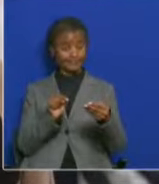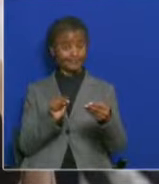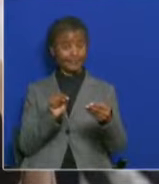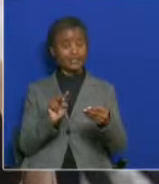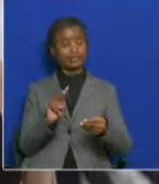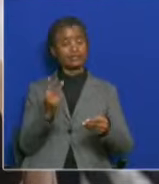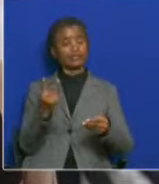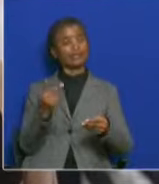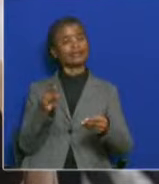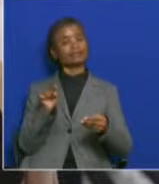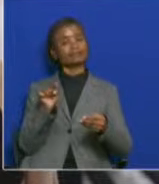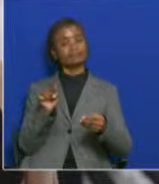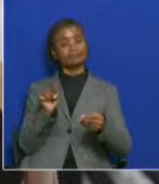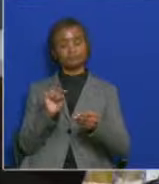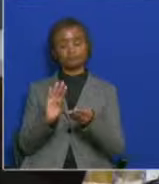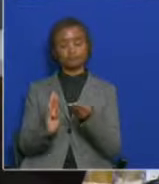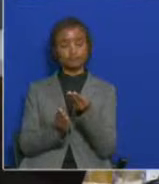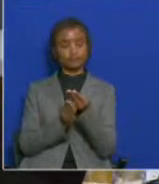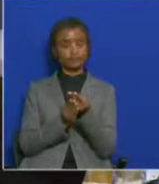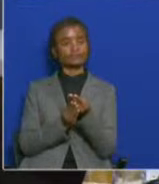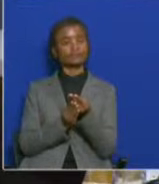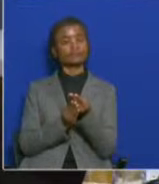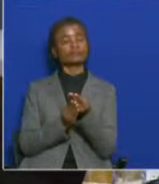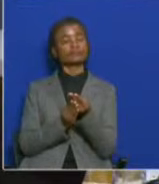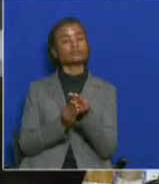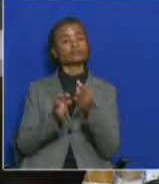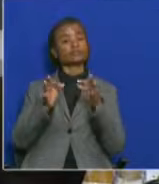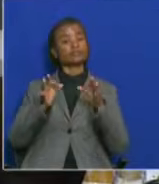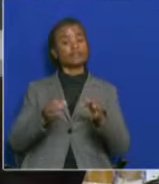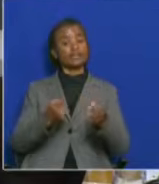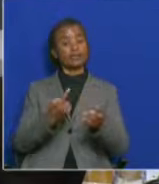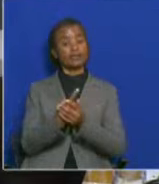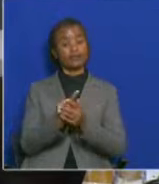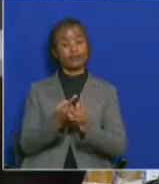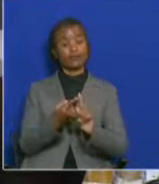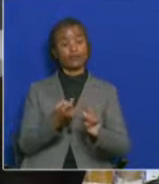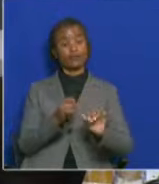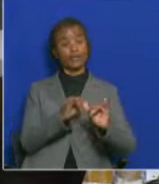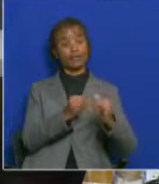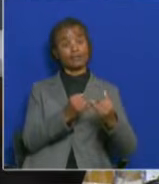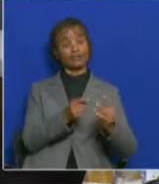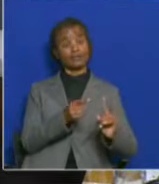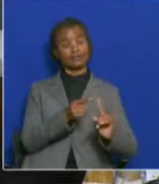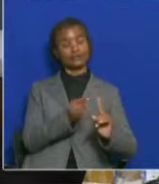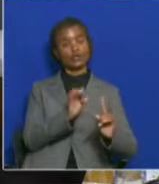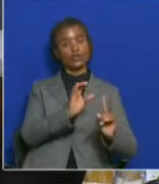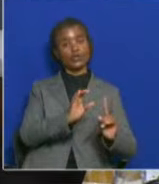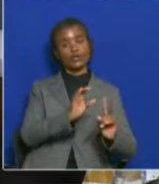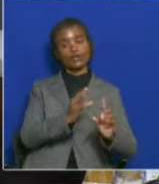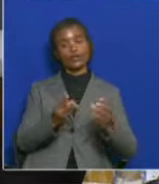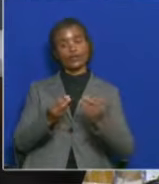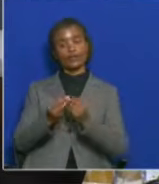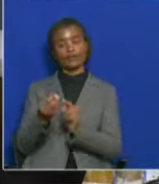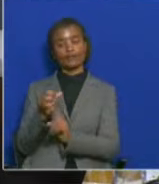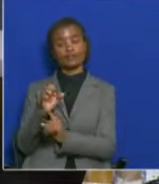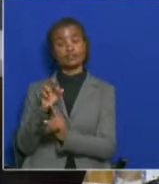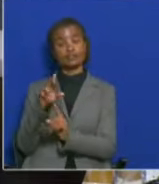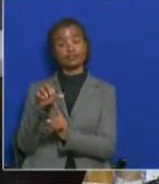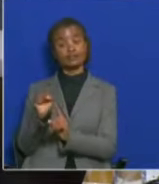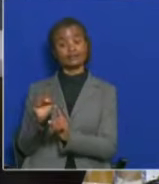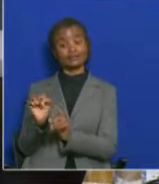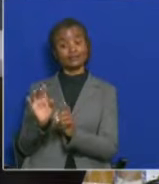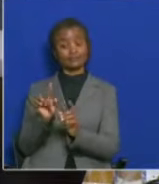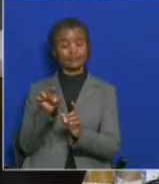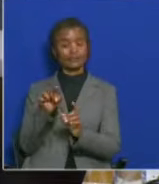Links and SARS was only concluded in 2020. And